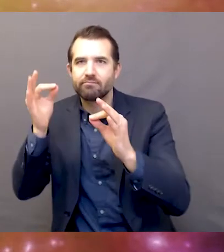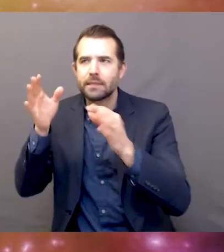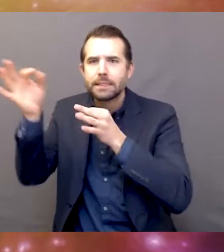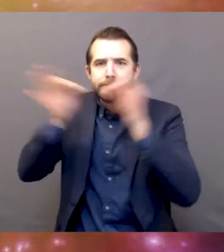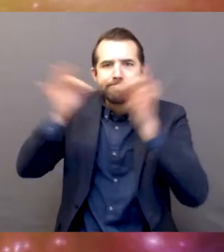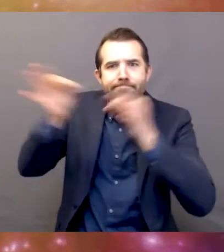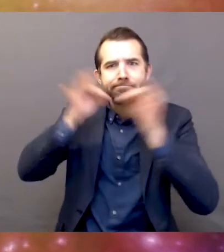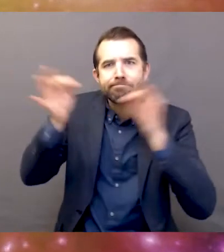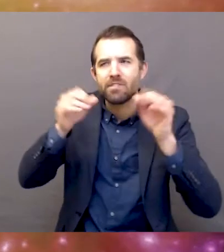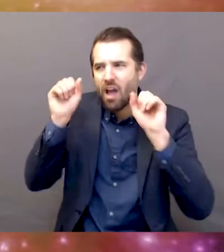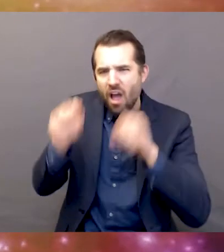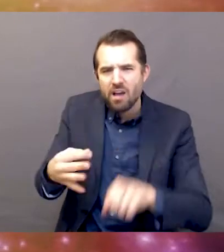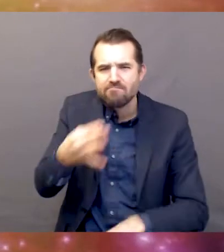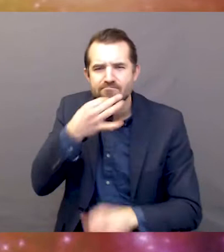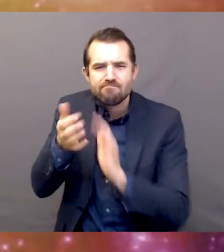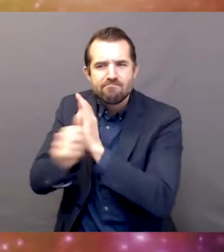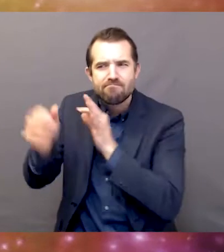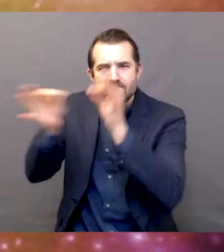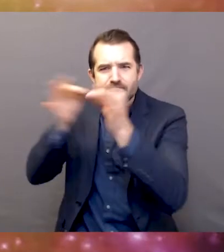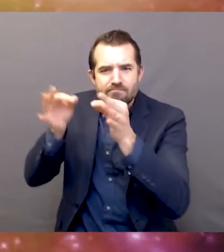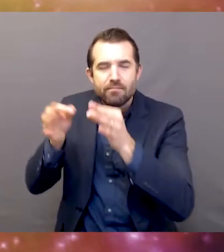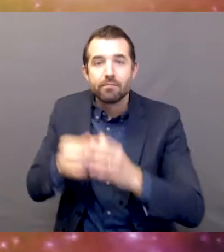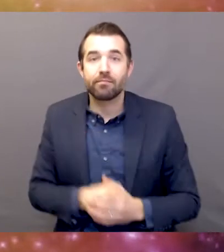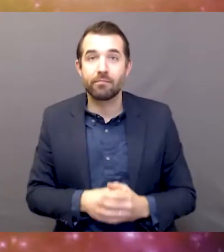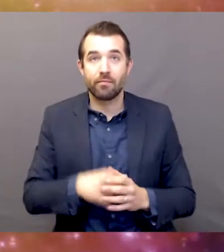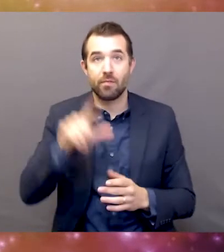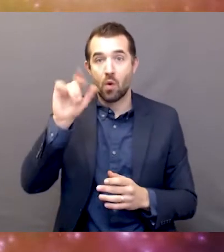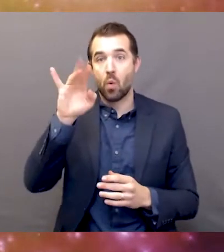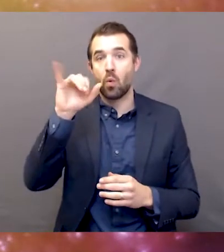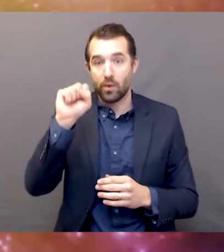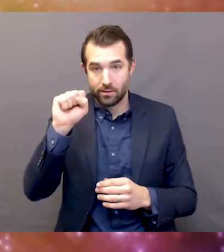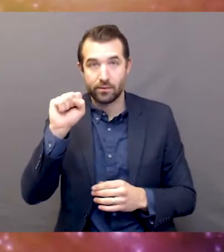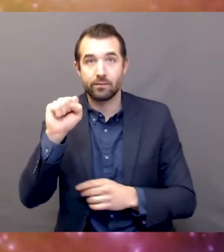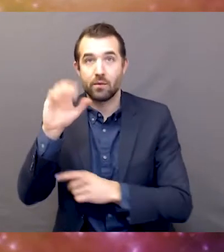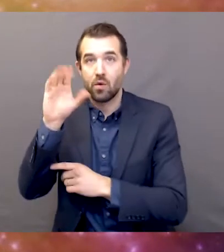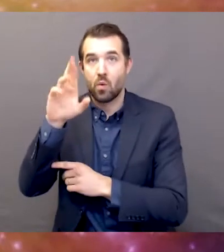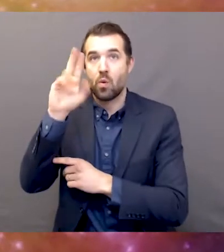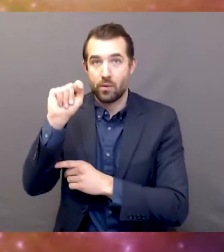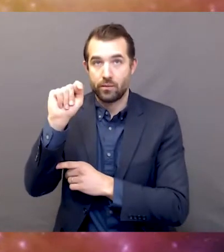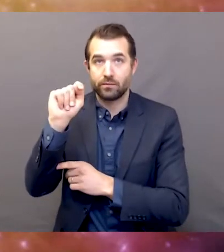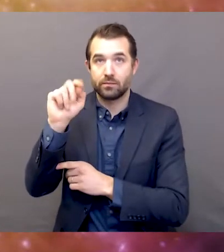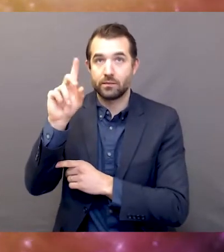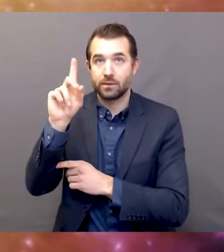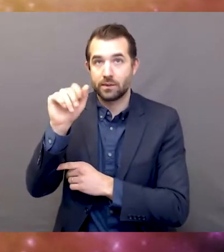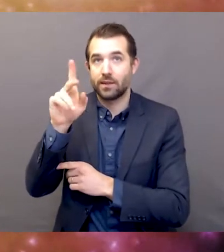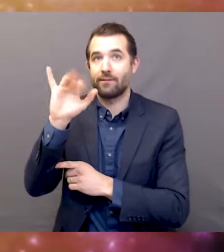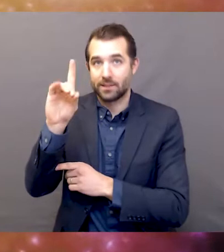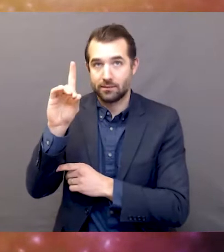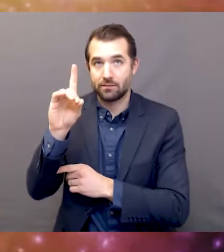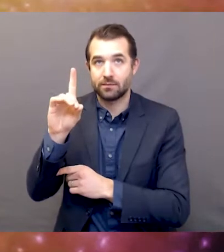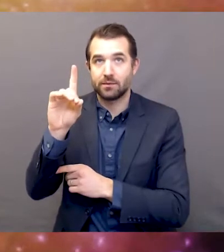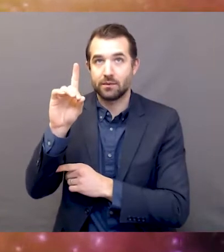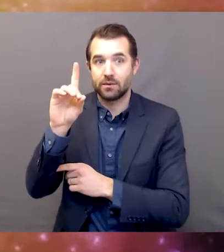round's advisory review process. Louise Court of the Freer-Sackler Gallery, David Dvorkin of the Air and Space Museum, Bert